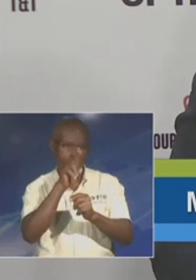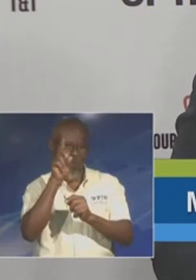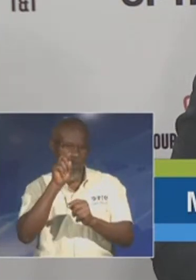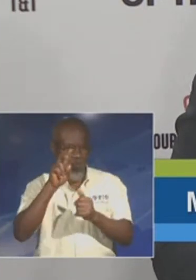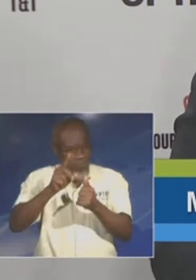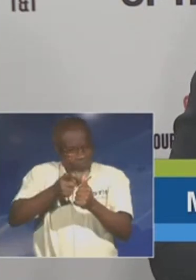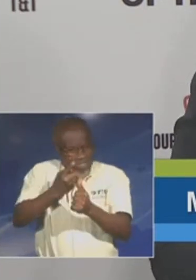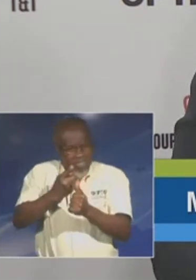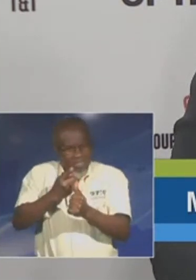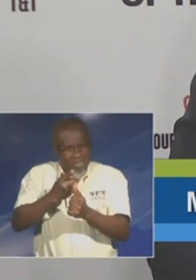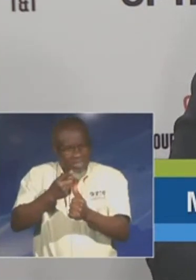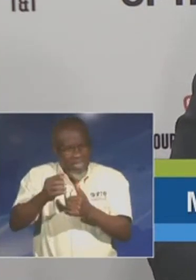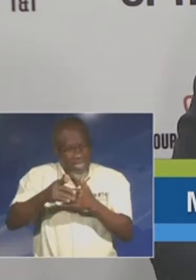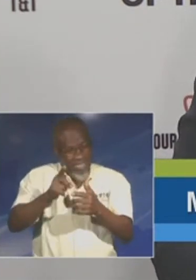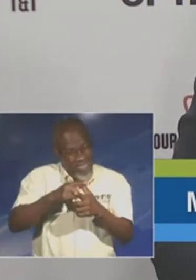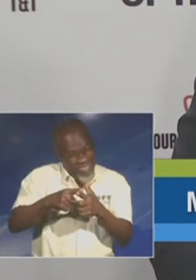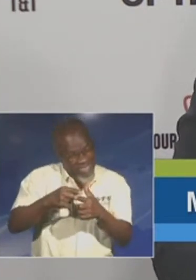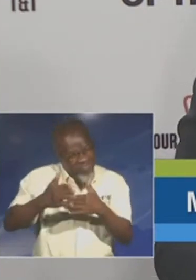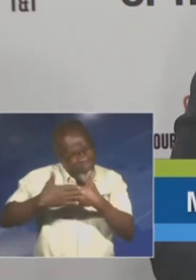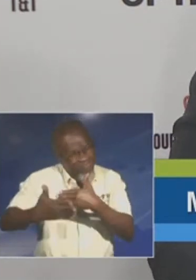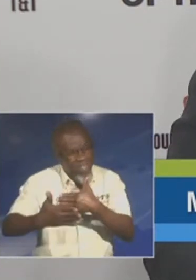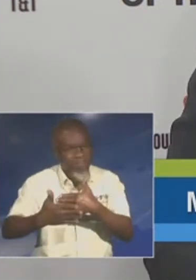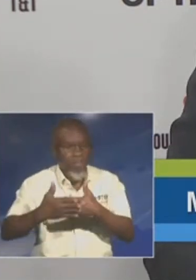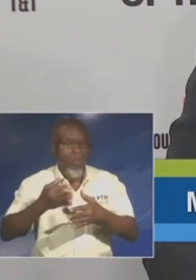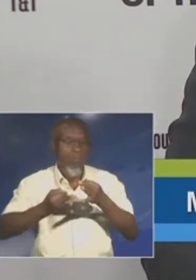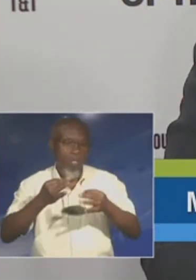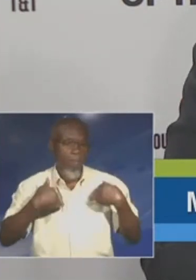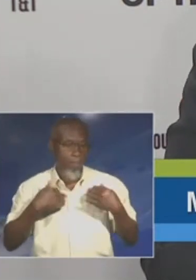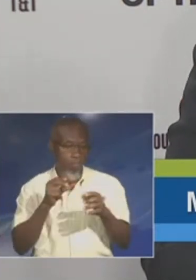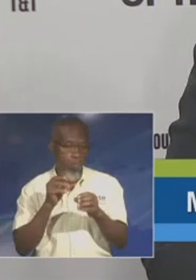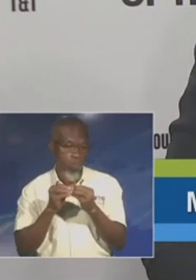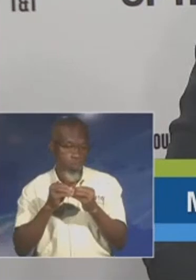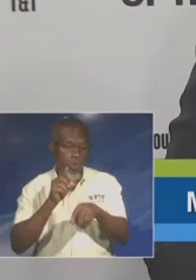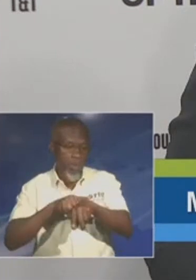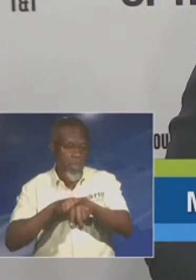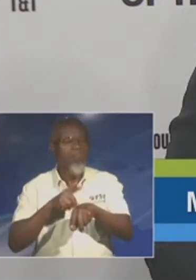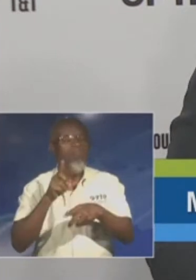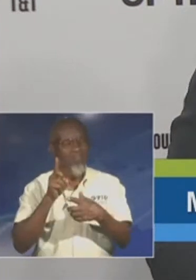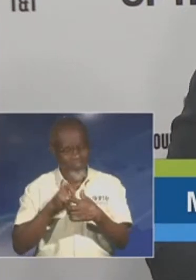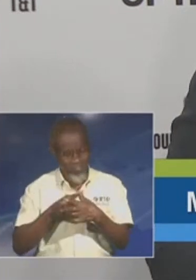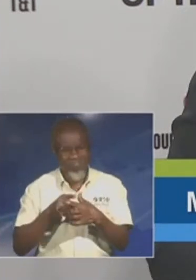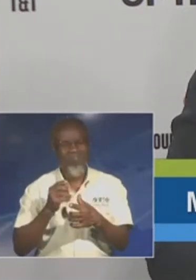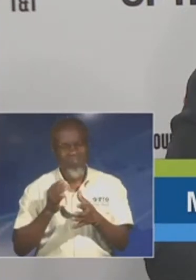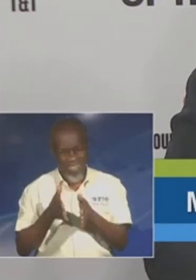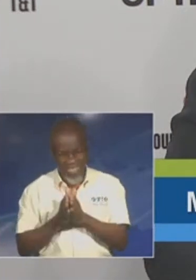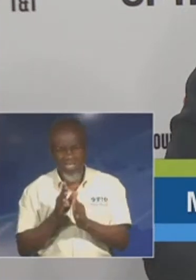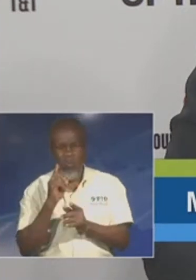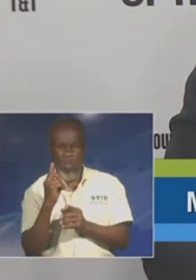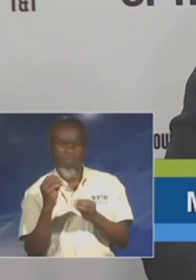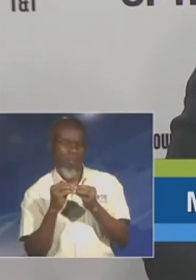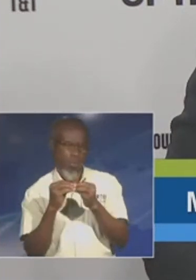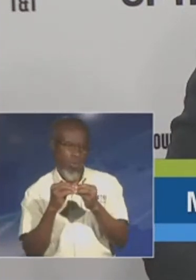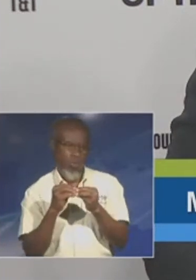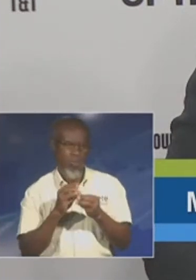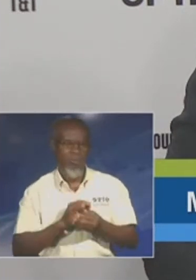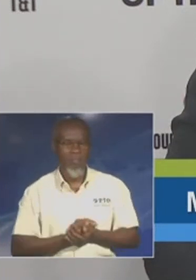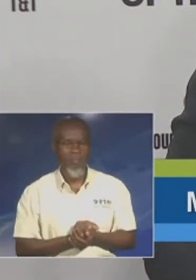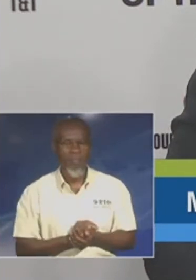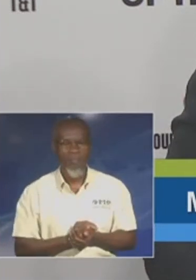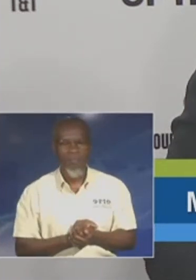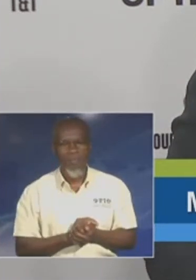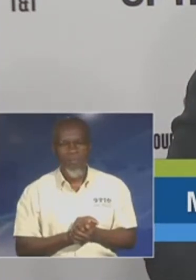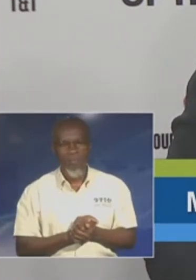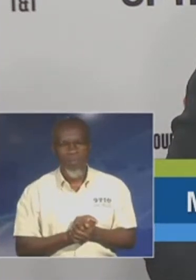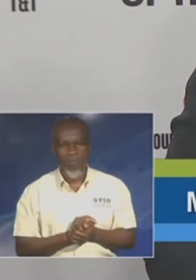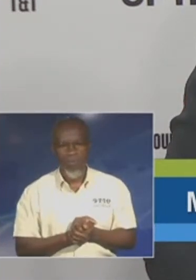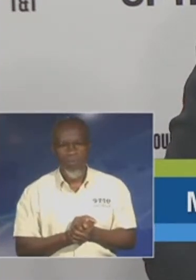instance, and once we have additional time, we will field additional questions. We will take our first question from